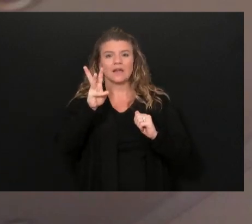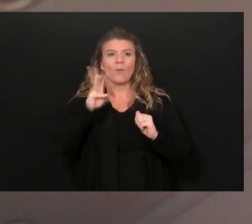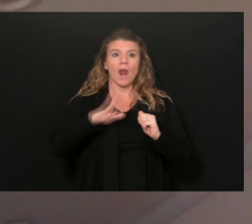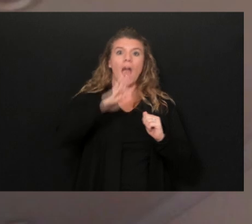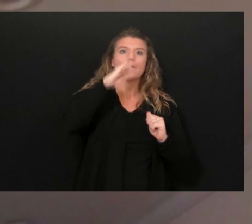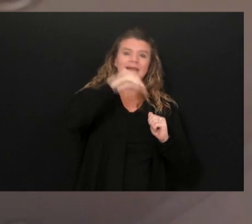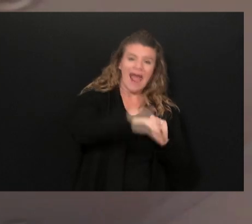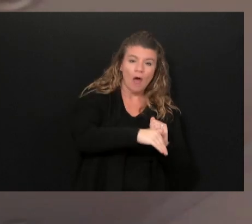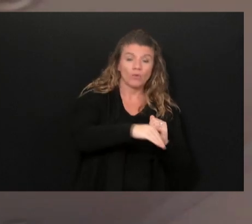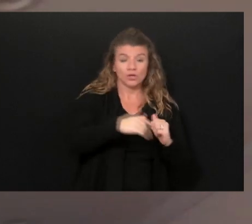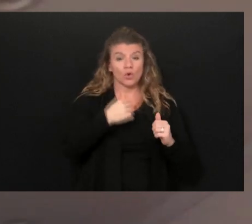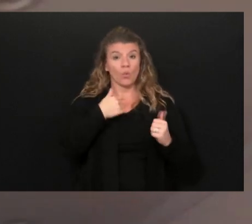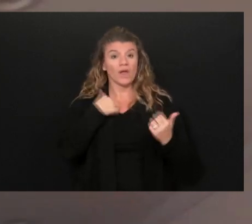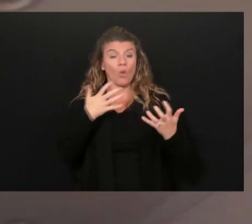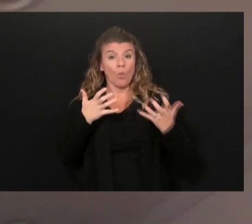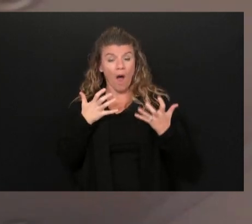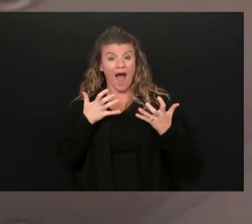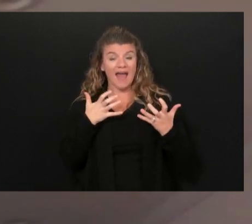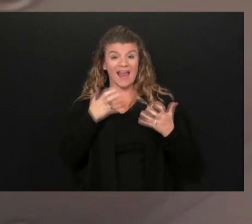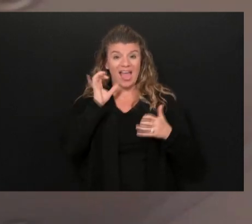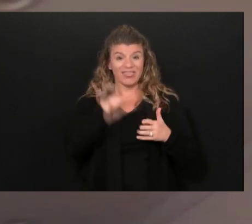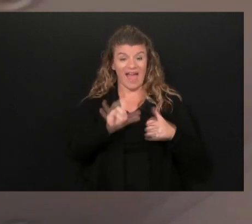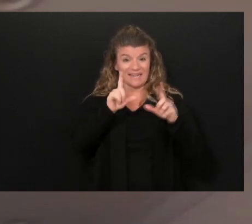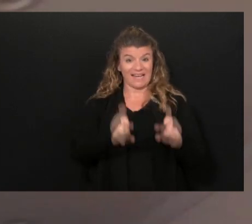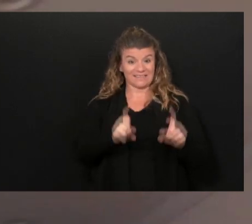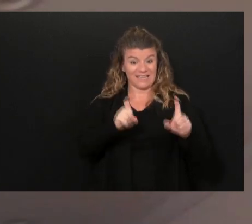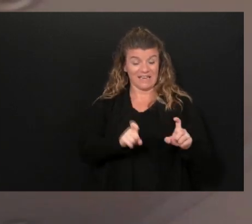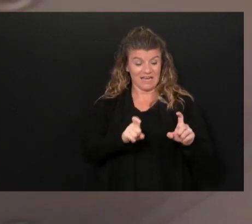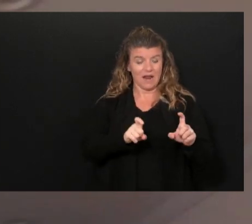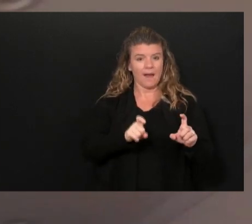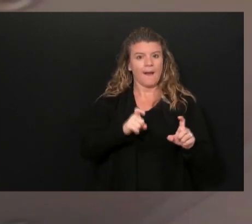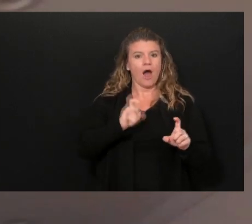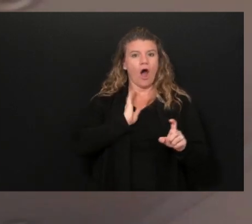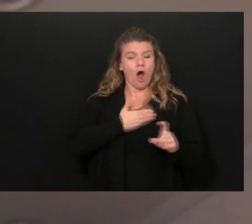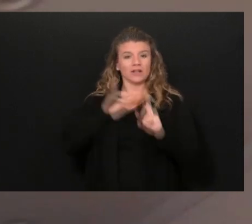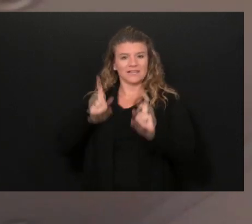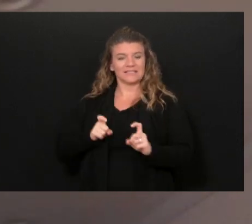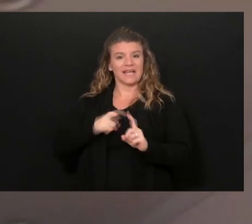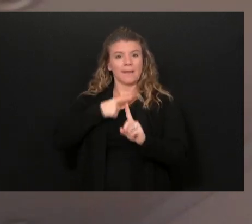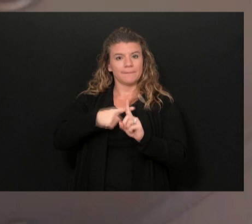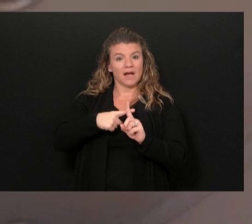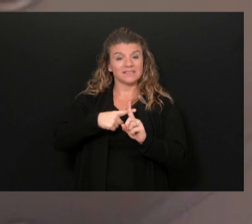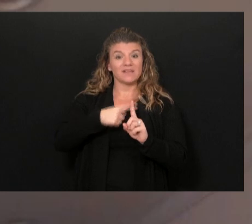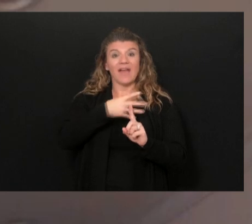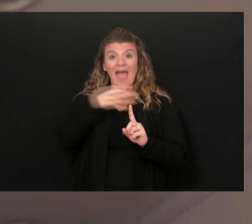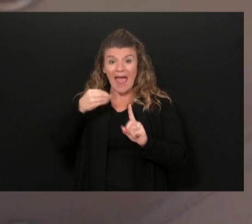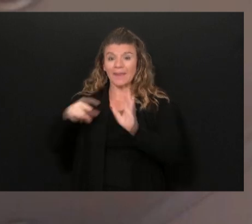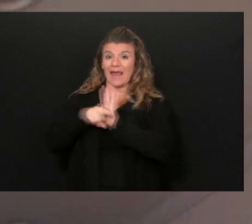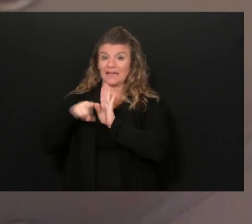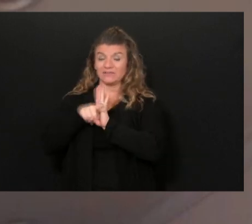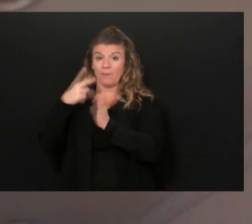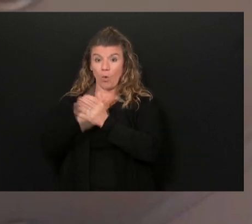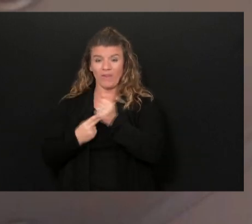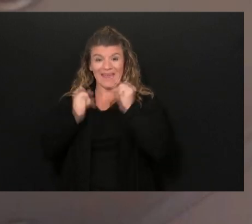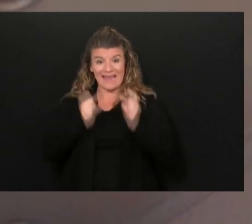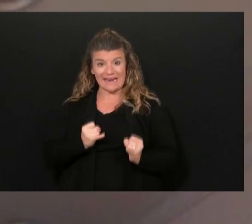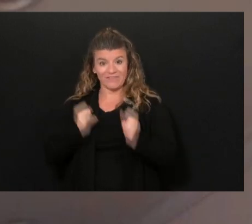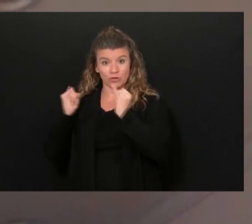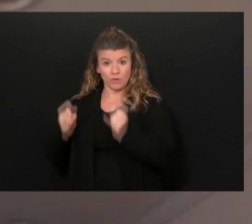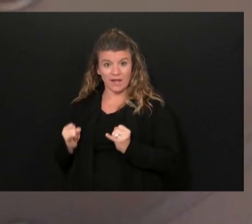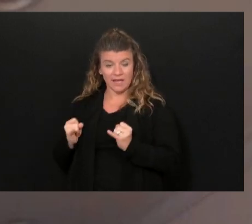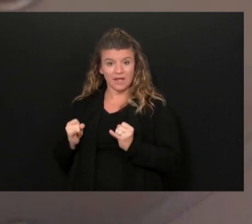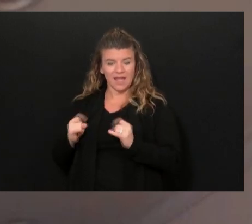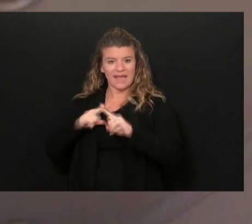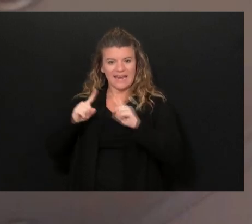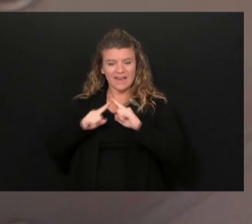we're hoping is to take the testing that we're doing, both the positives and negatives at the individual level in